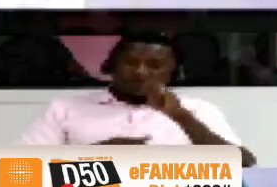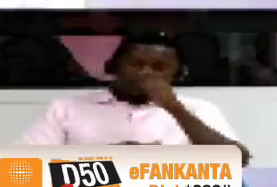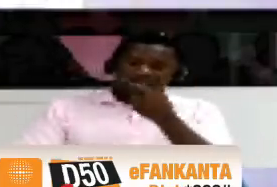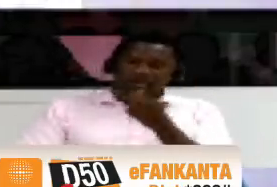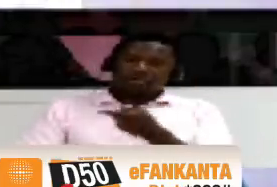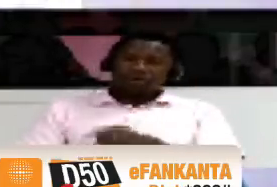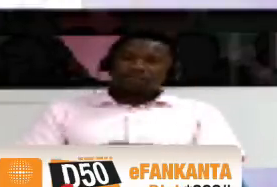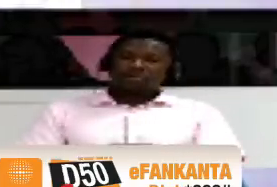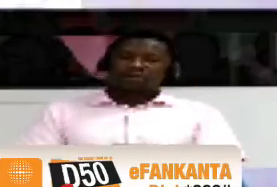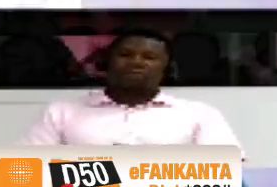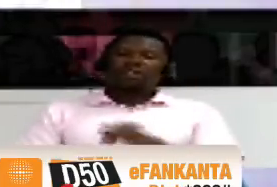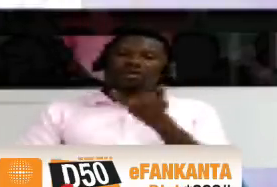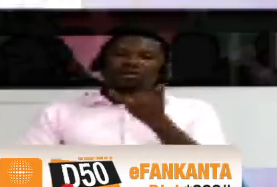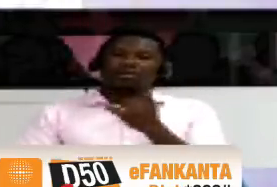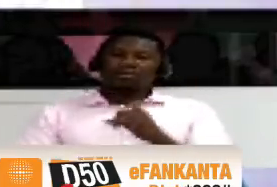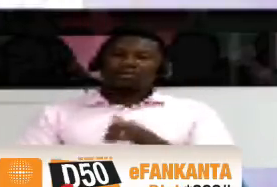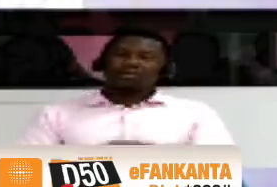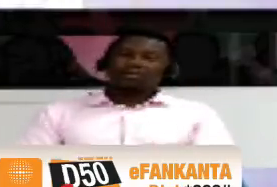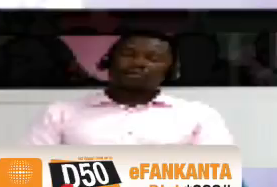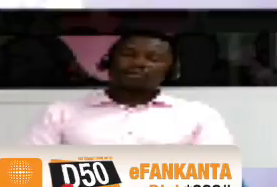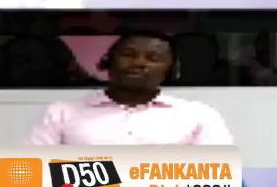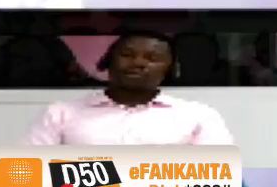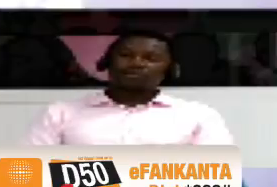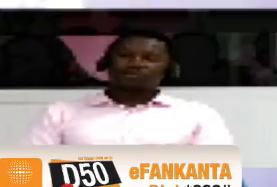Yes, cause of death.